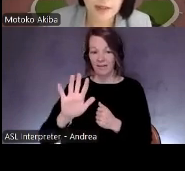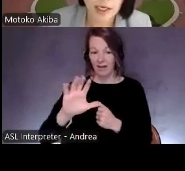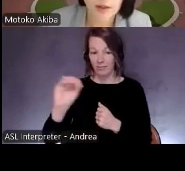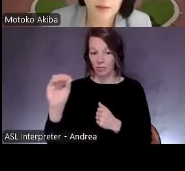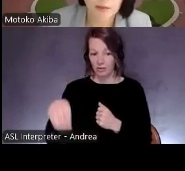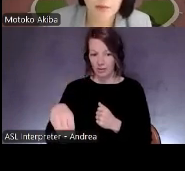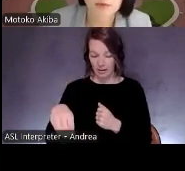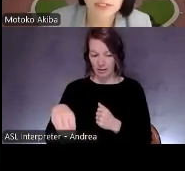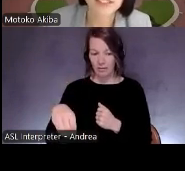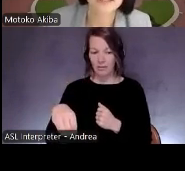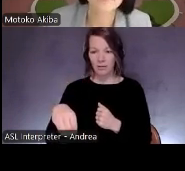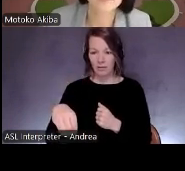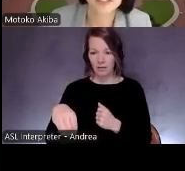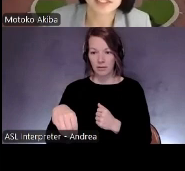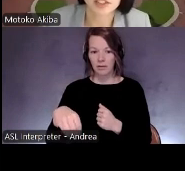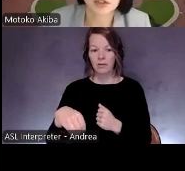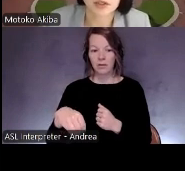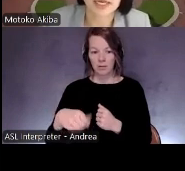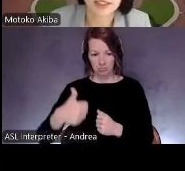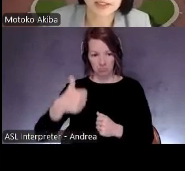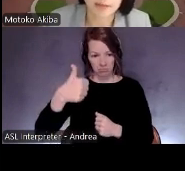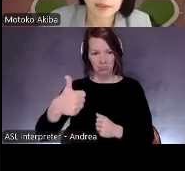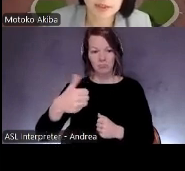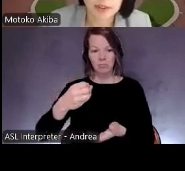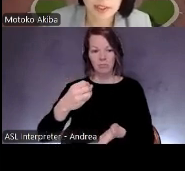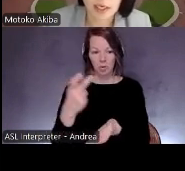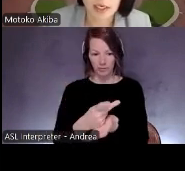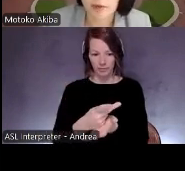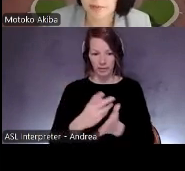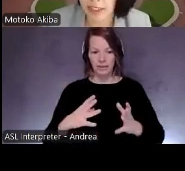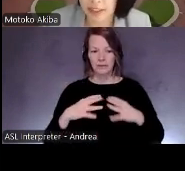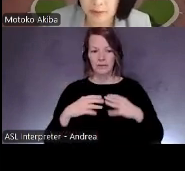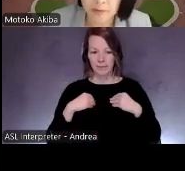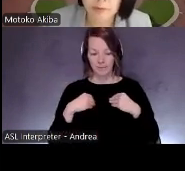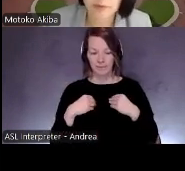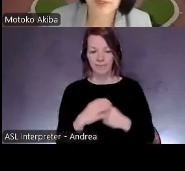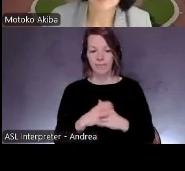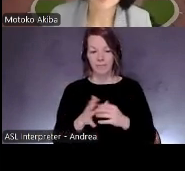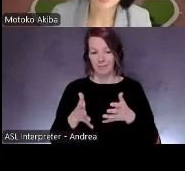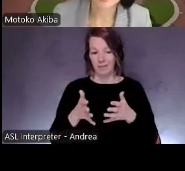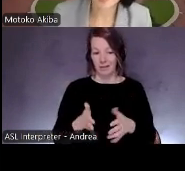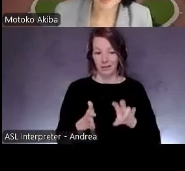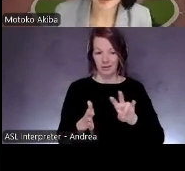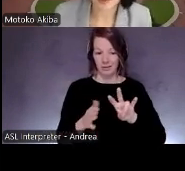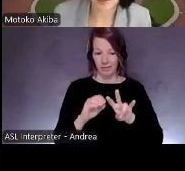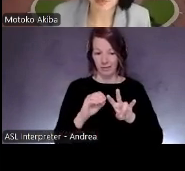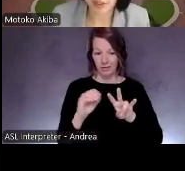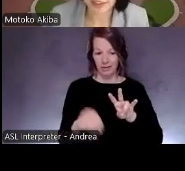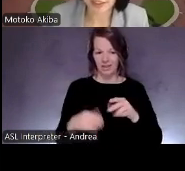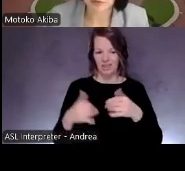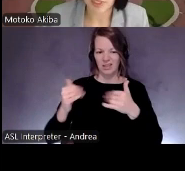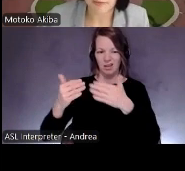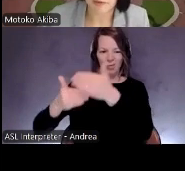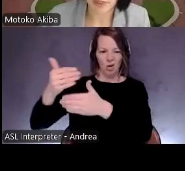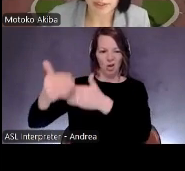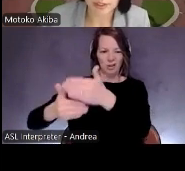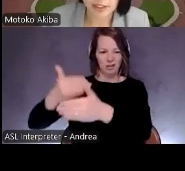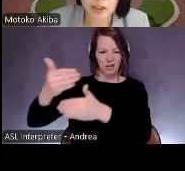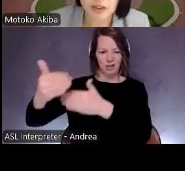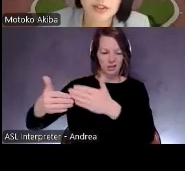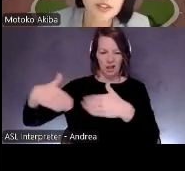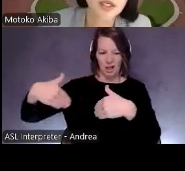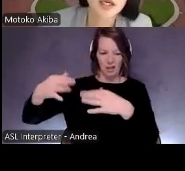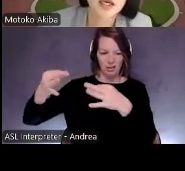5% receive the decision of accept. Remaining 7%, they are still in the process, so we haven't made